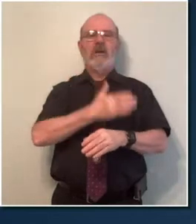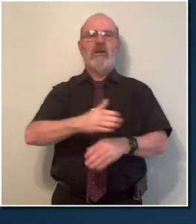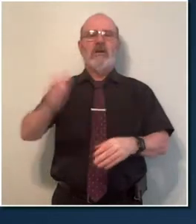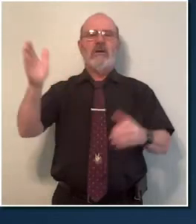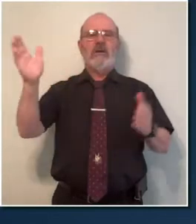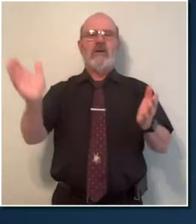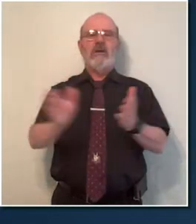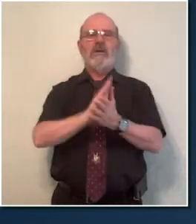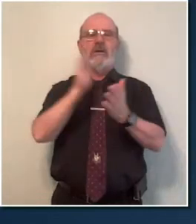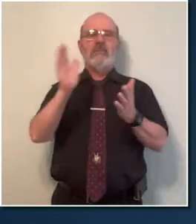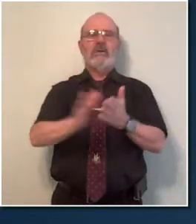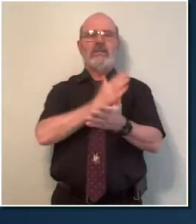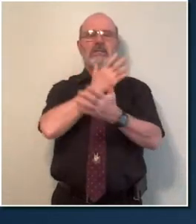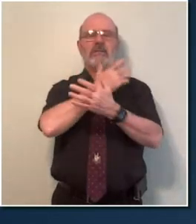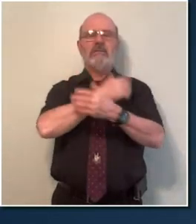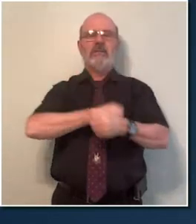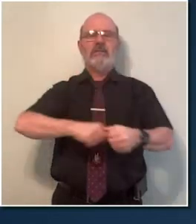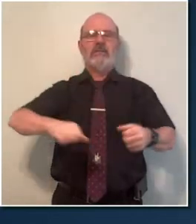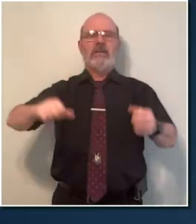song, praising my